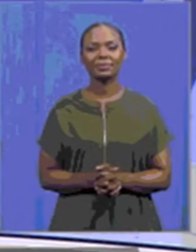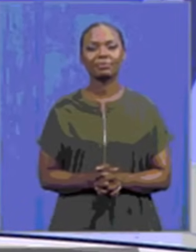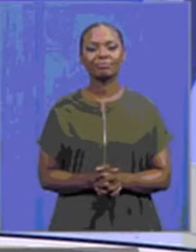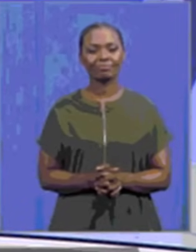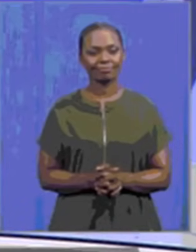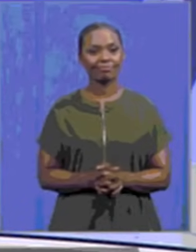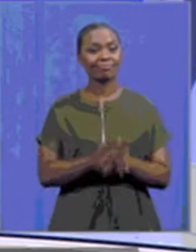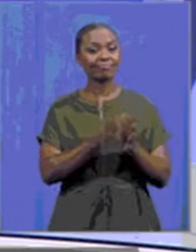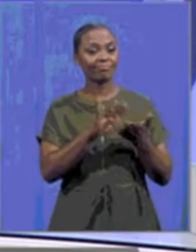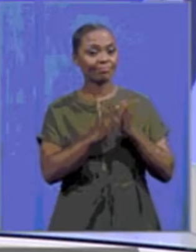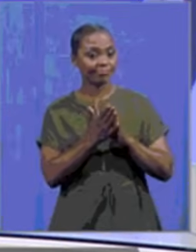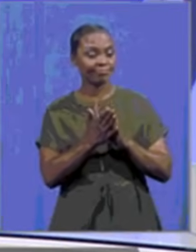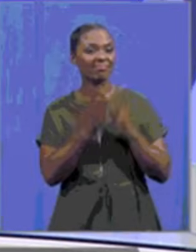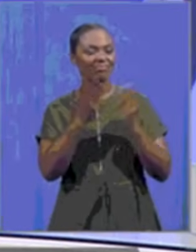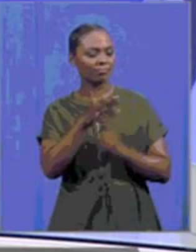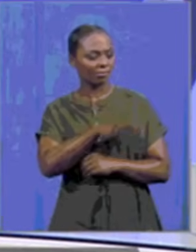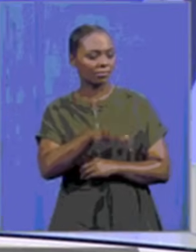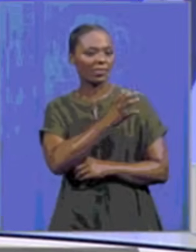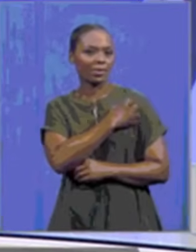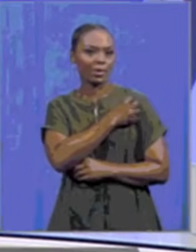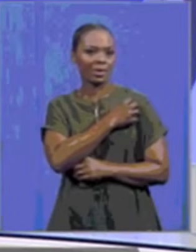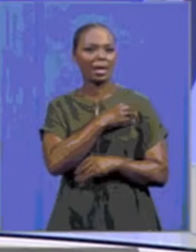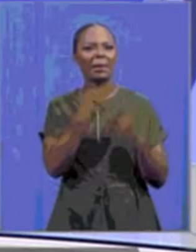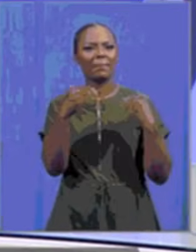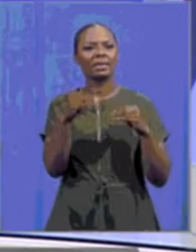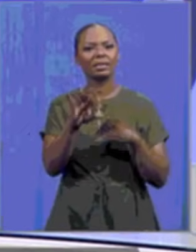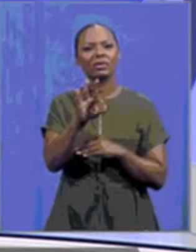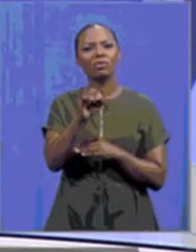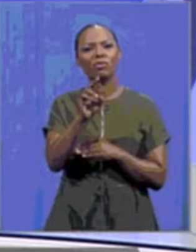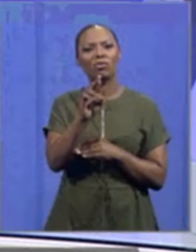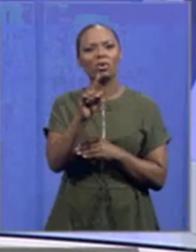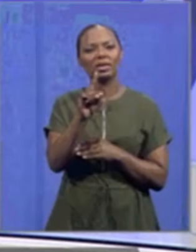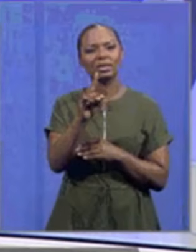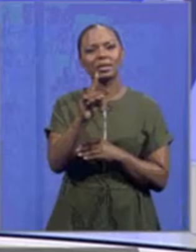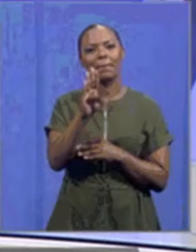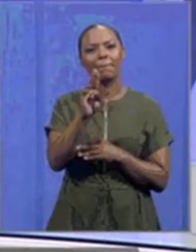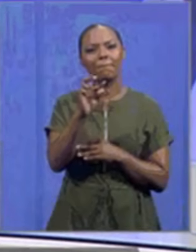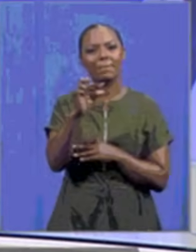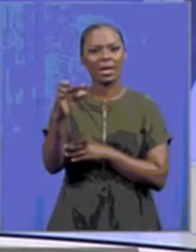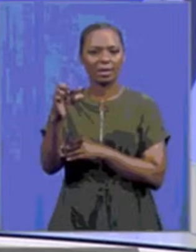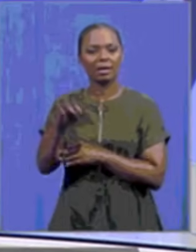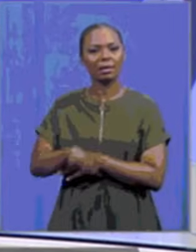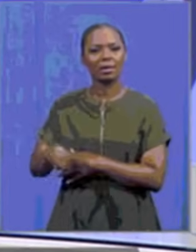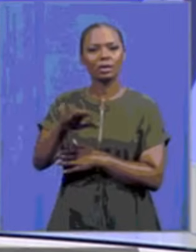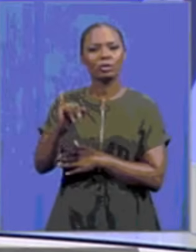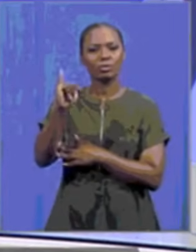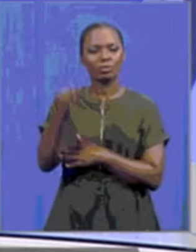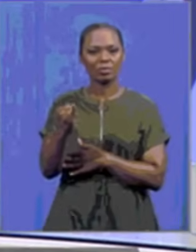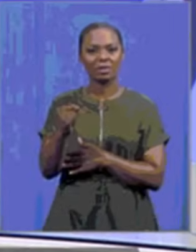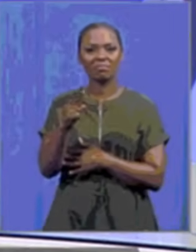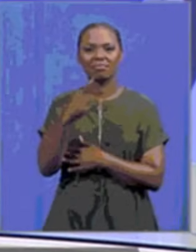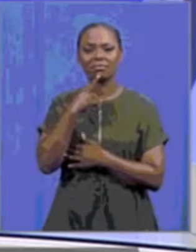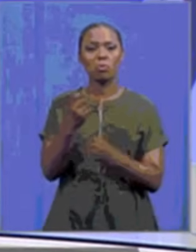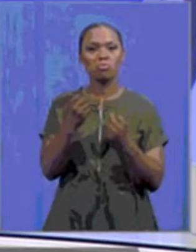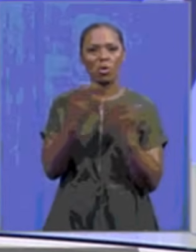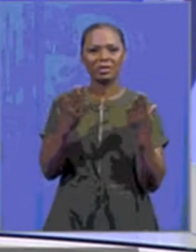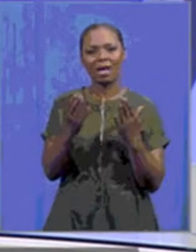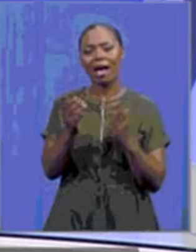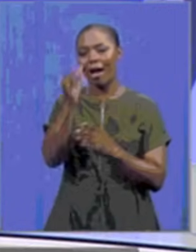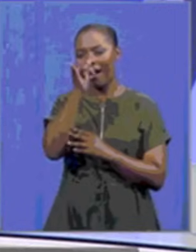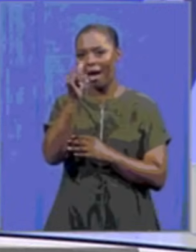Badudi ba Pakistan bao ba nago le dikgwebo ka Fortsburg ka Johannesburg ba re ke bona ba tšwa sehlabelo ba bosenyi le